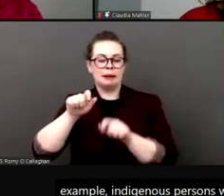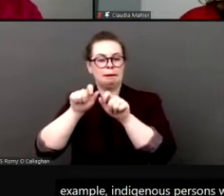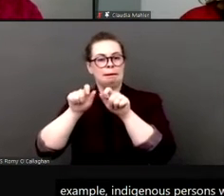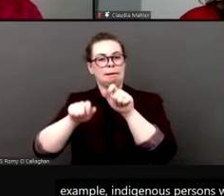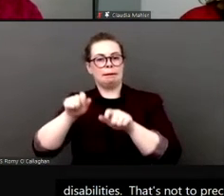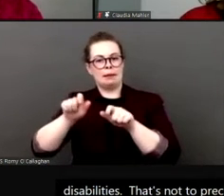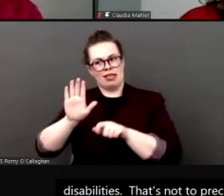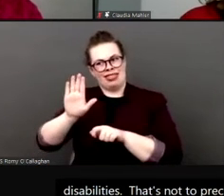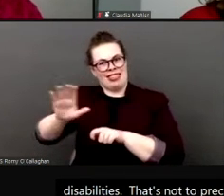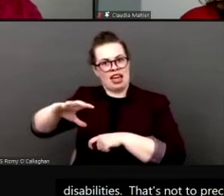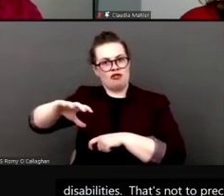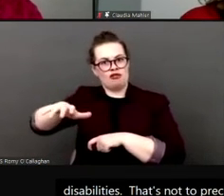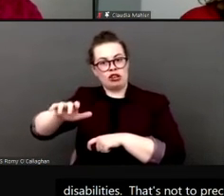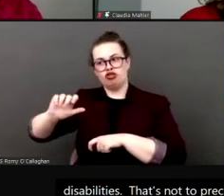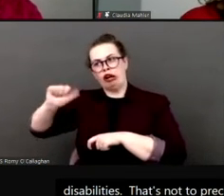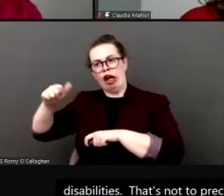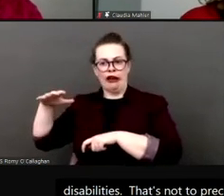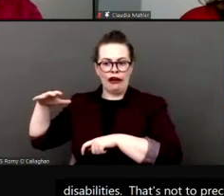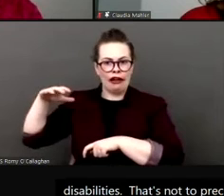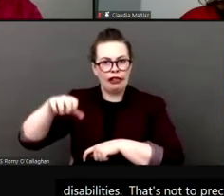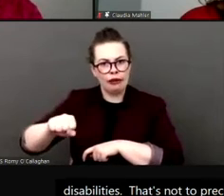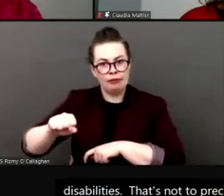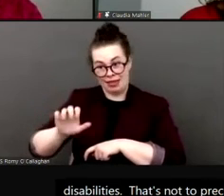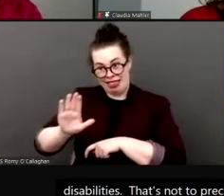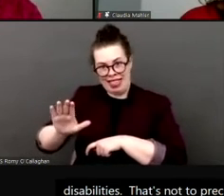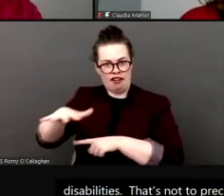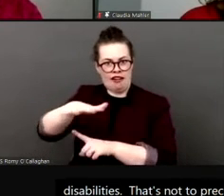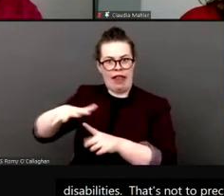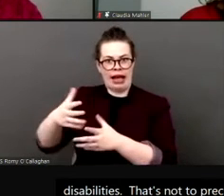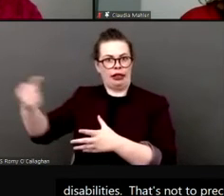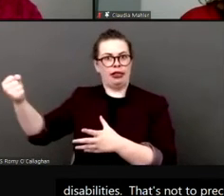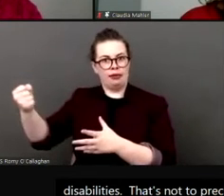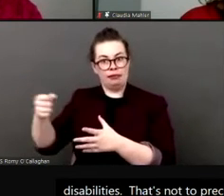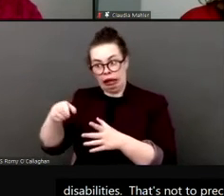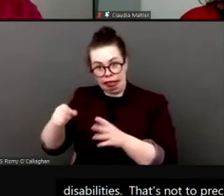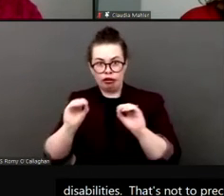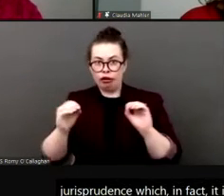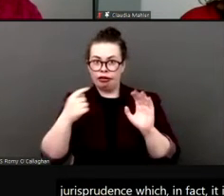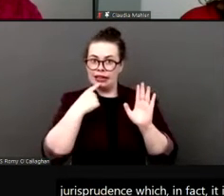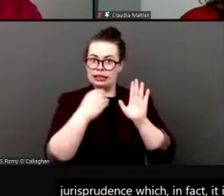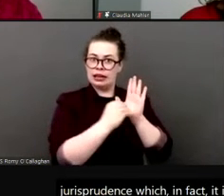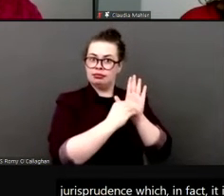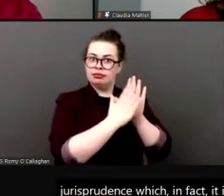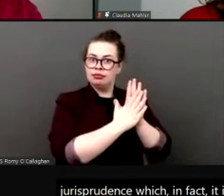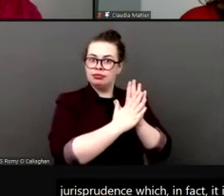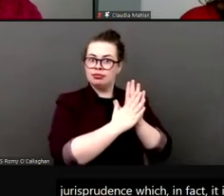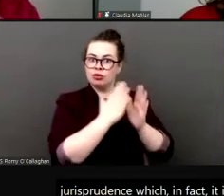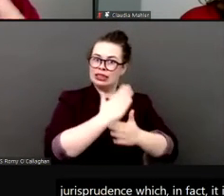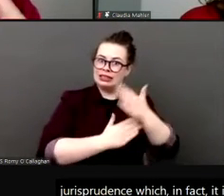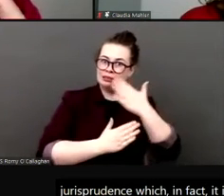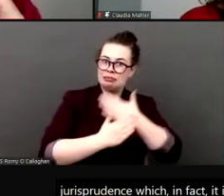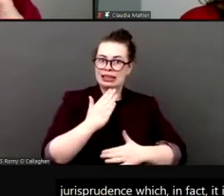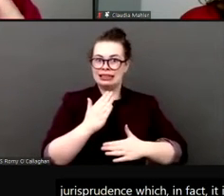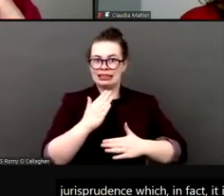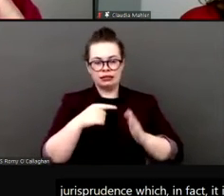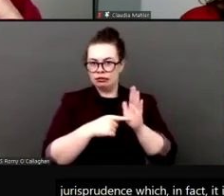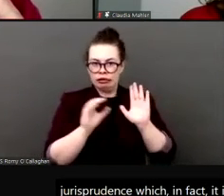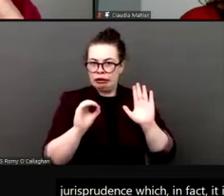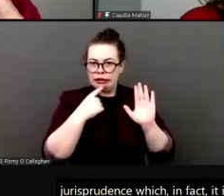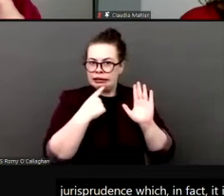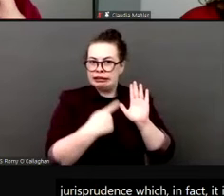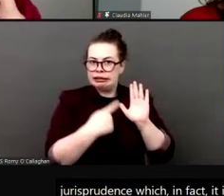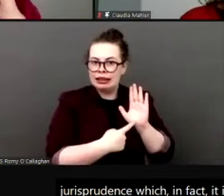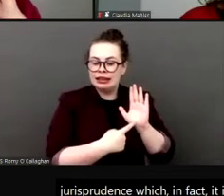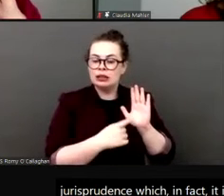in fact it is doing, but it would be much better if the Treaty on the Rights of Older People, right from the get-go, adopted a